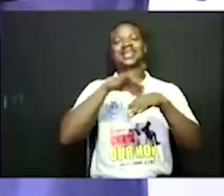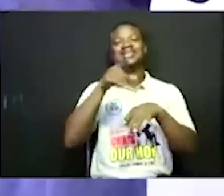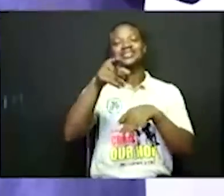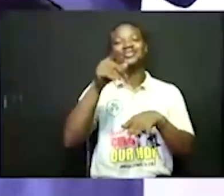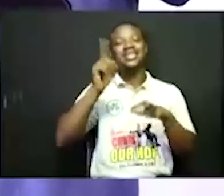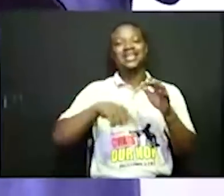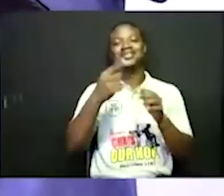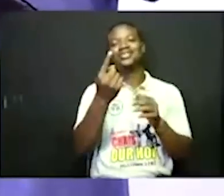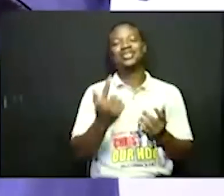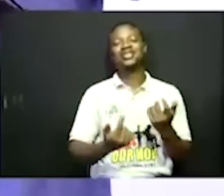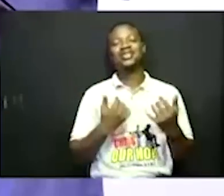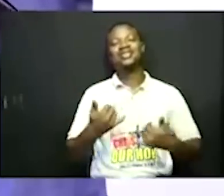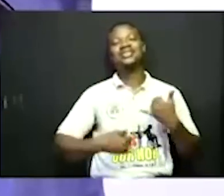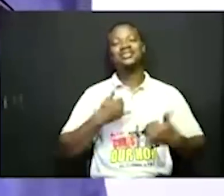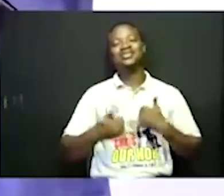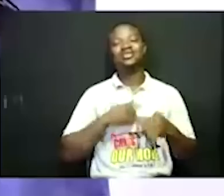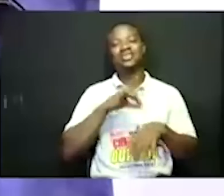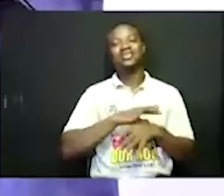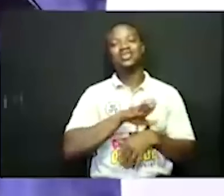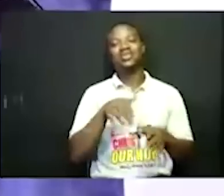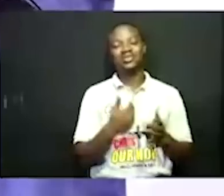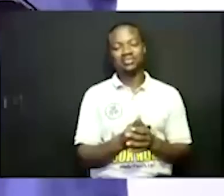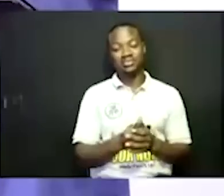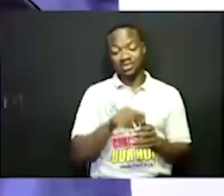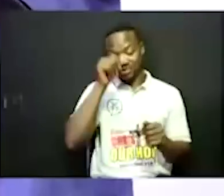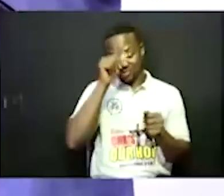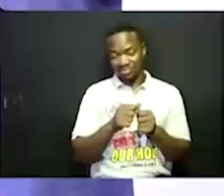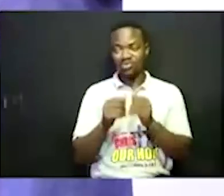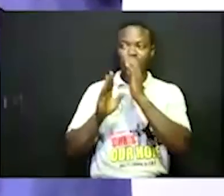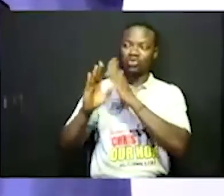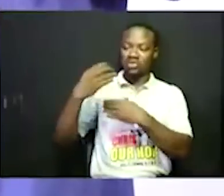You see, when God created two people, Adam and Eve.